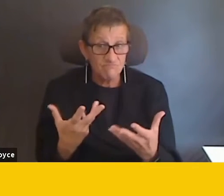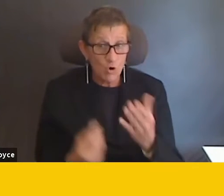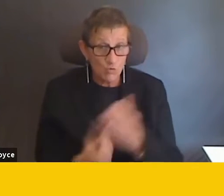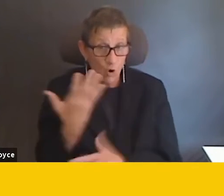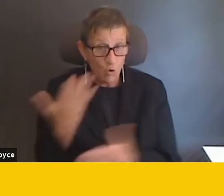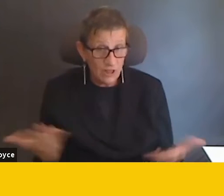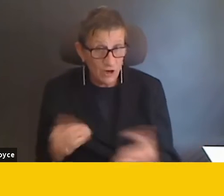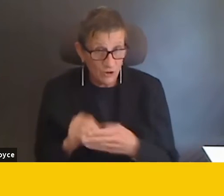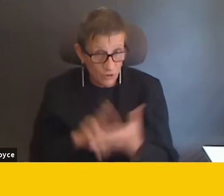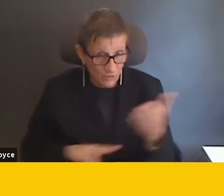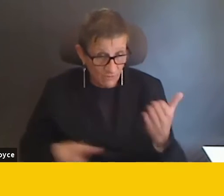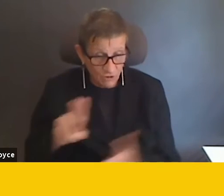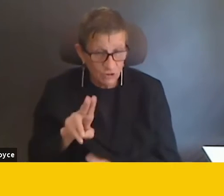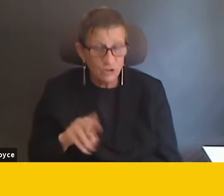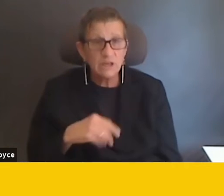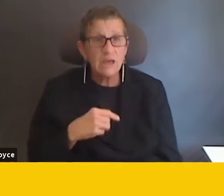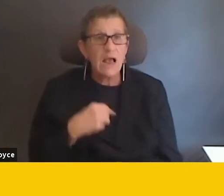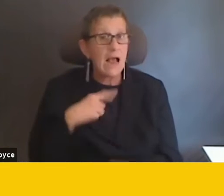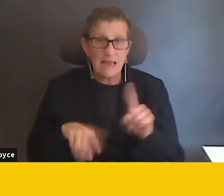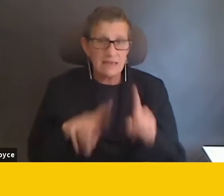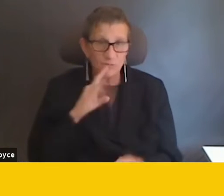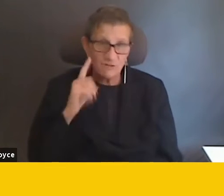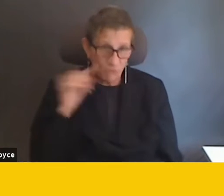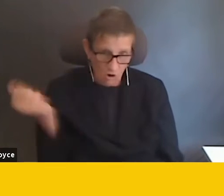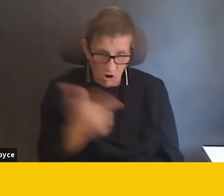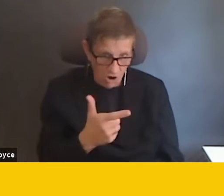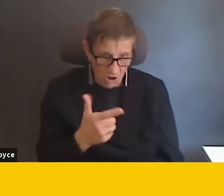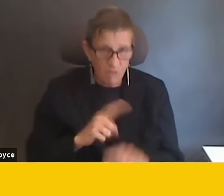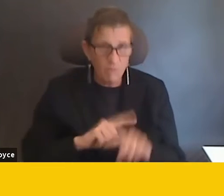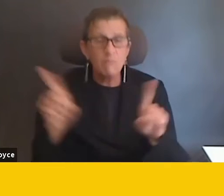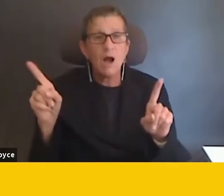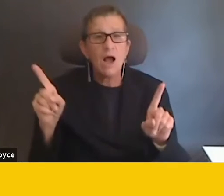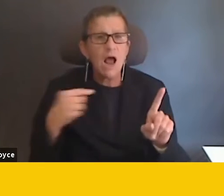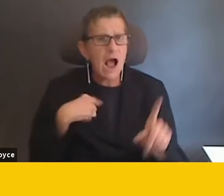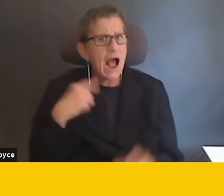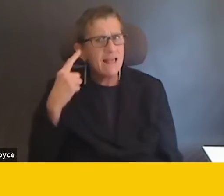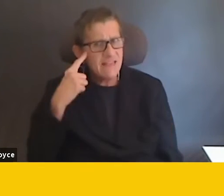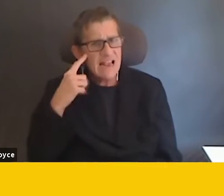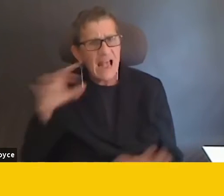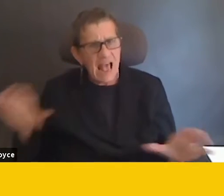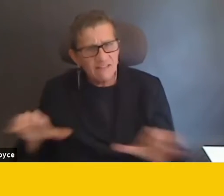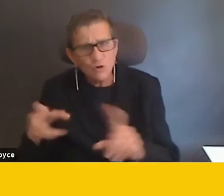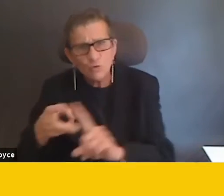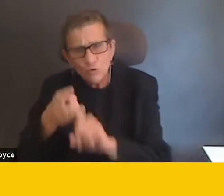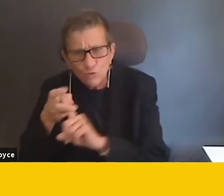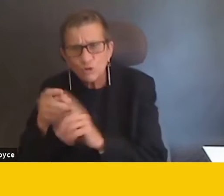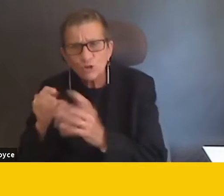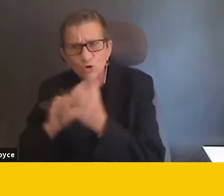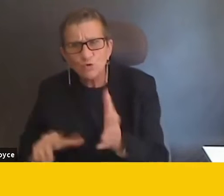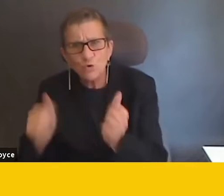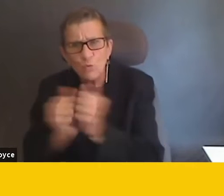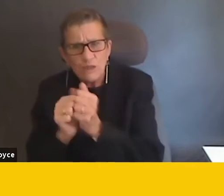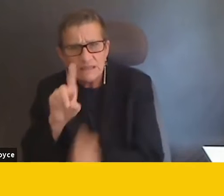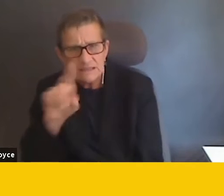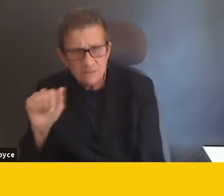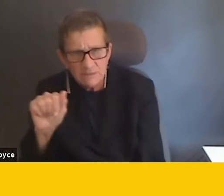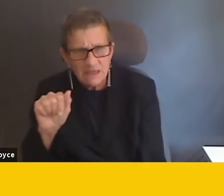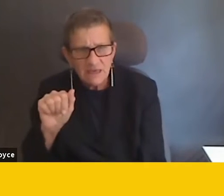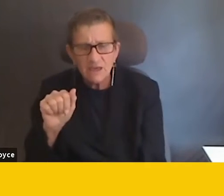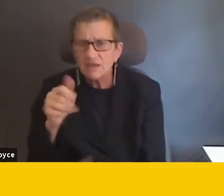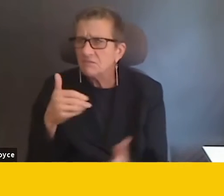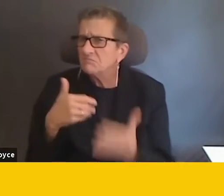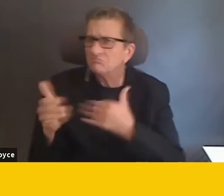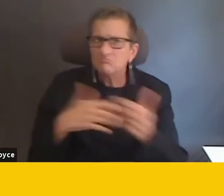that does recruitment here, but I do think actively recruiting students with disabilities, whether that's talking